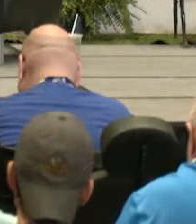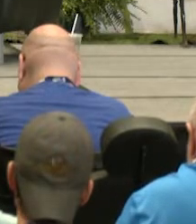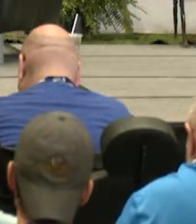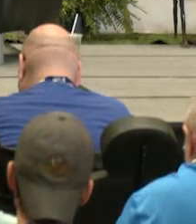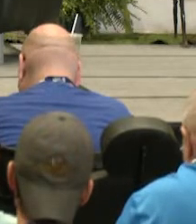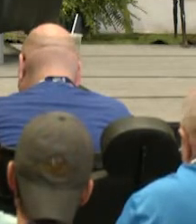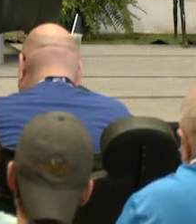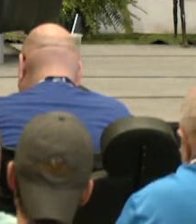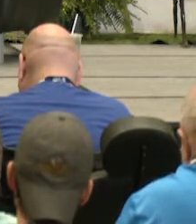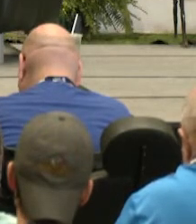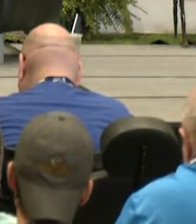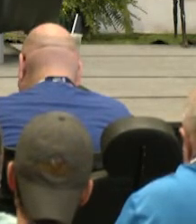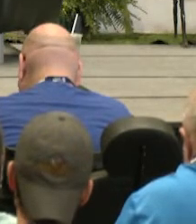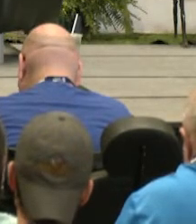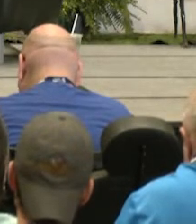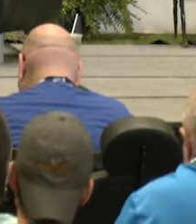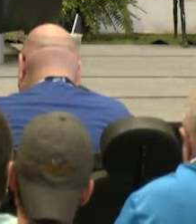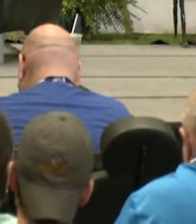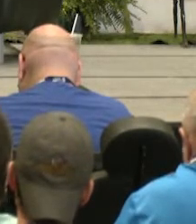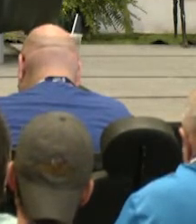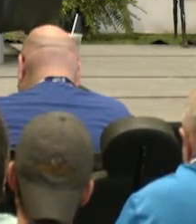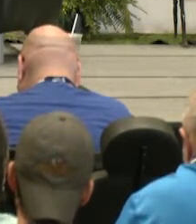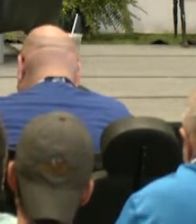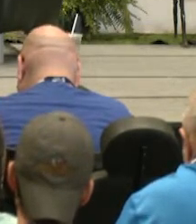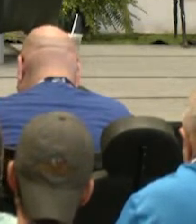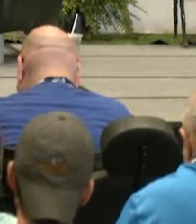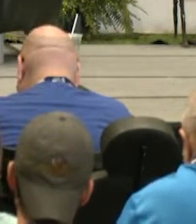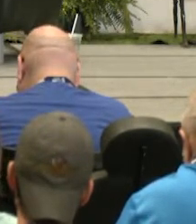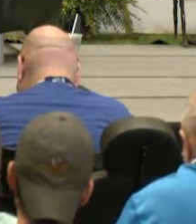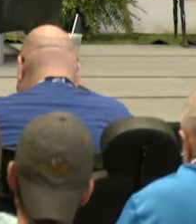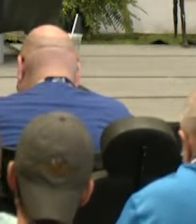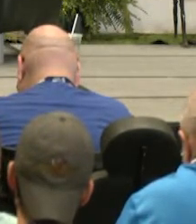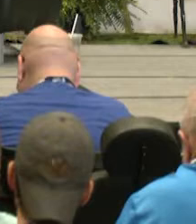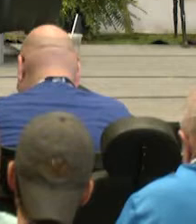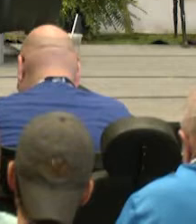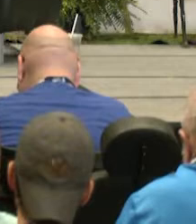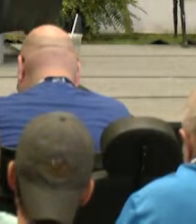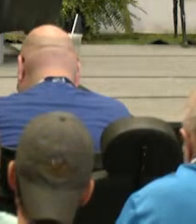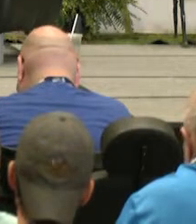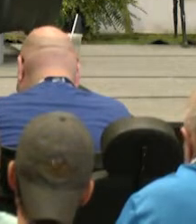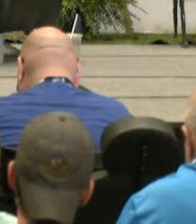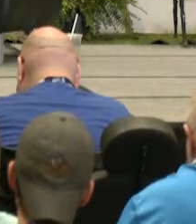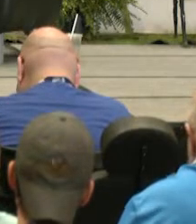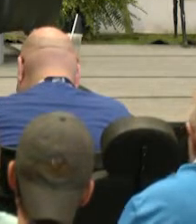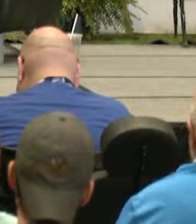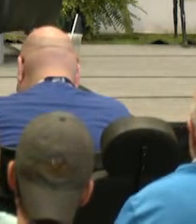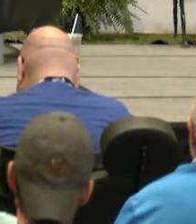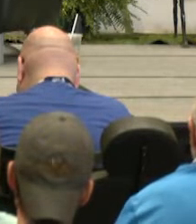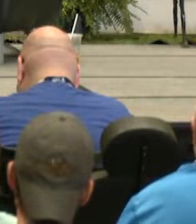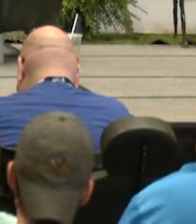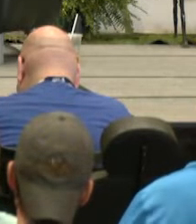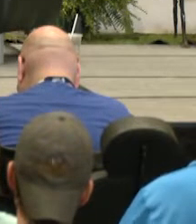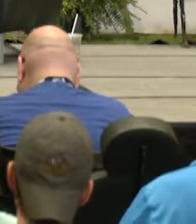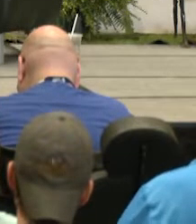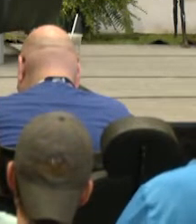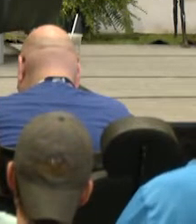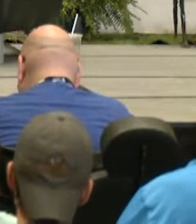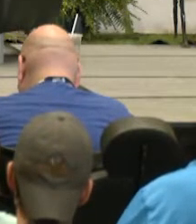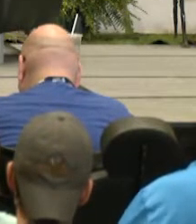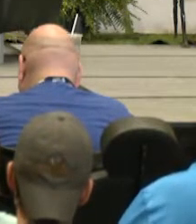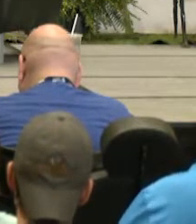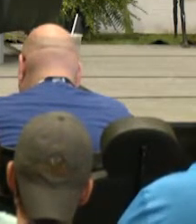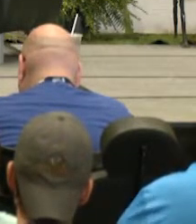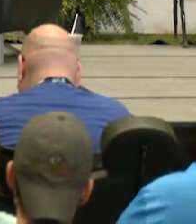Daryl Hannah. Like, she played that mermaid, like, amazing, right? Now you know why, because I was like, oh my God, poor thing, you know? Yeah.